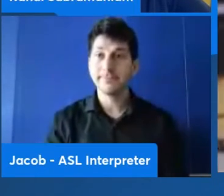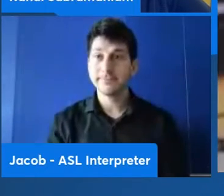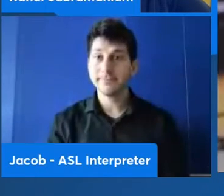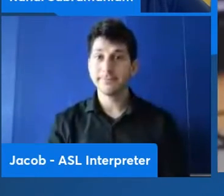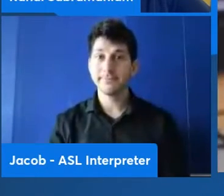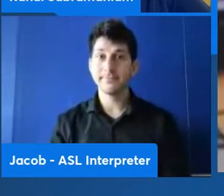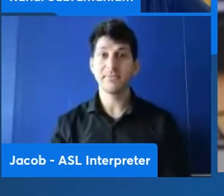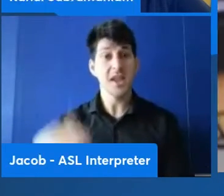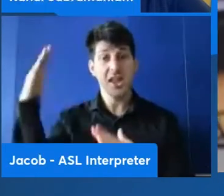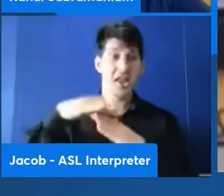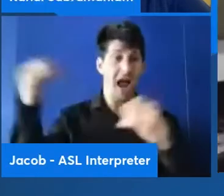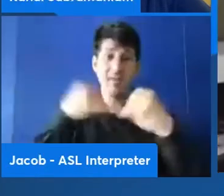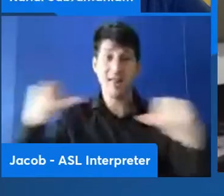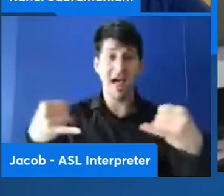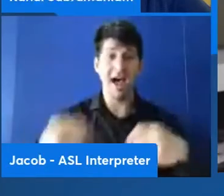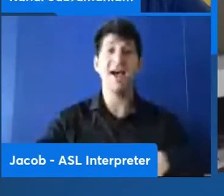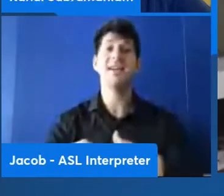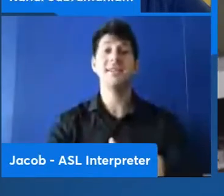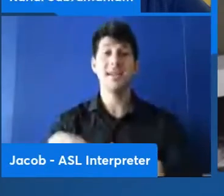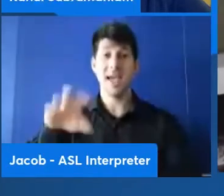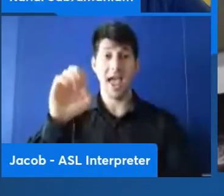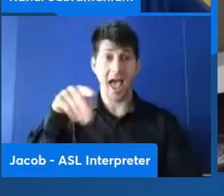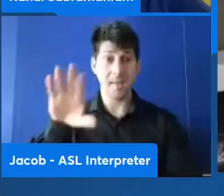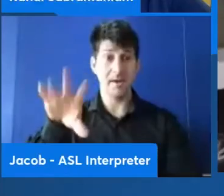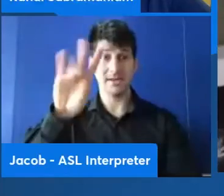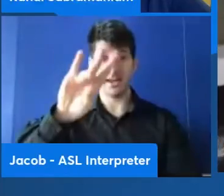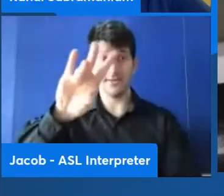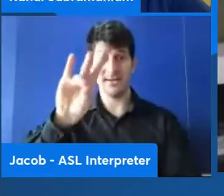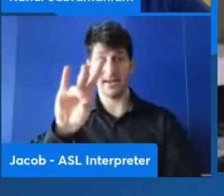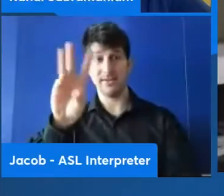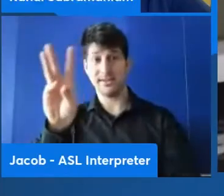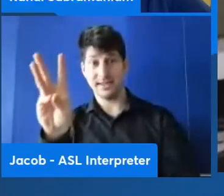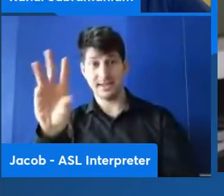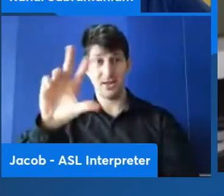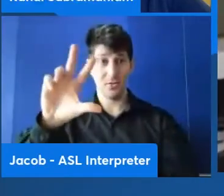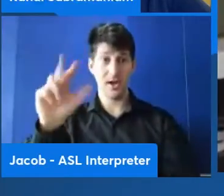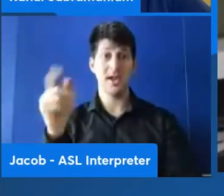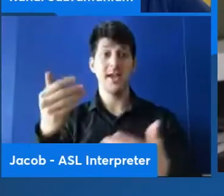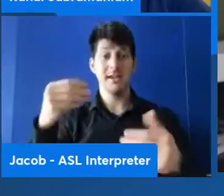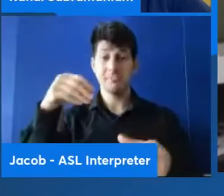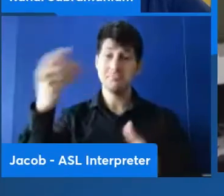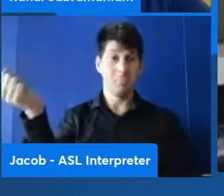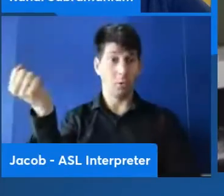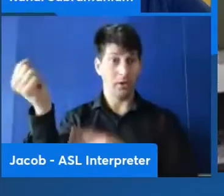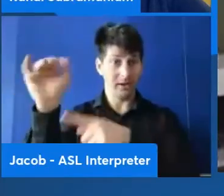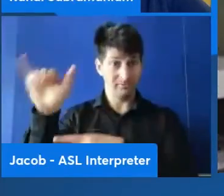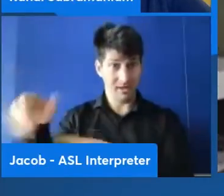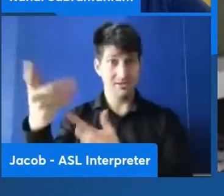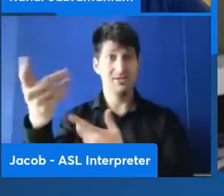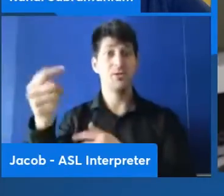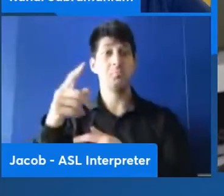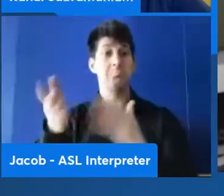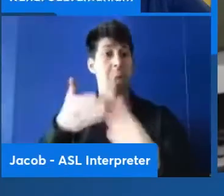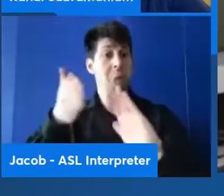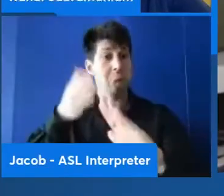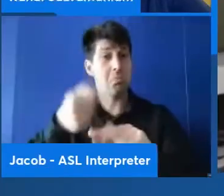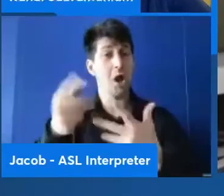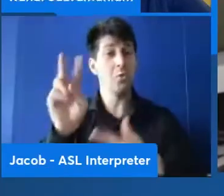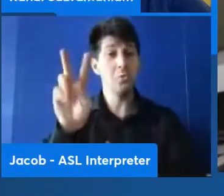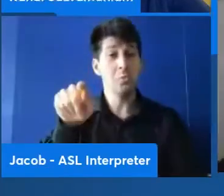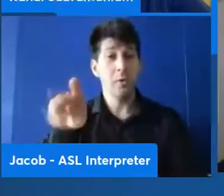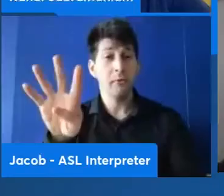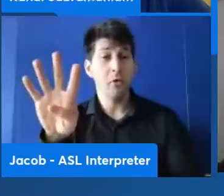top of the line, L's and G's. The EPYC 7763 that I'm holding in my hand, yeah, it may only run at a mere